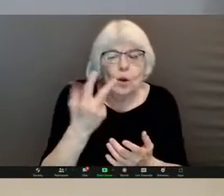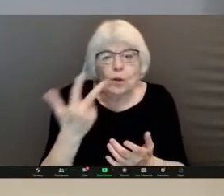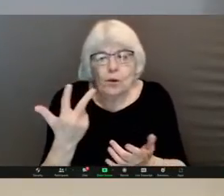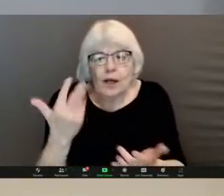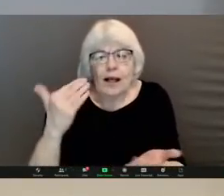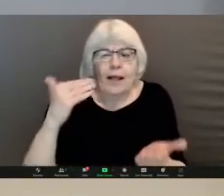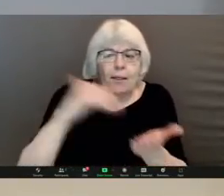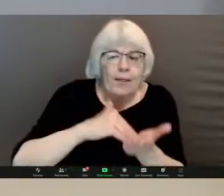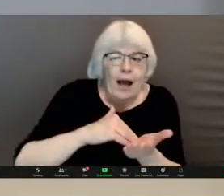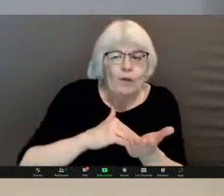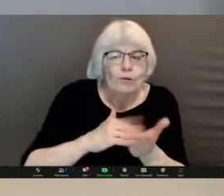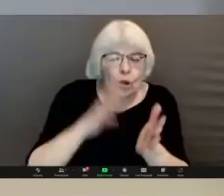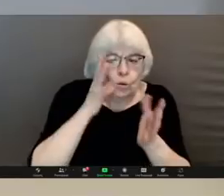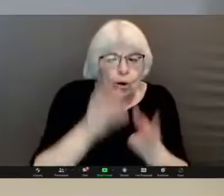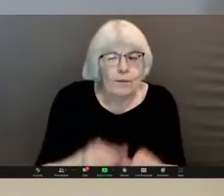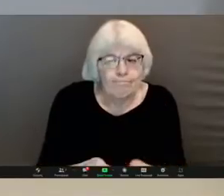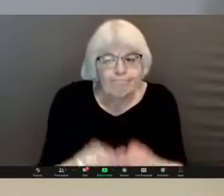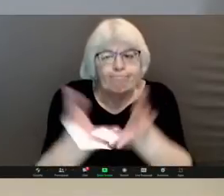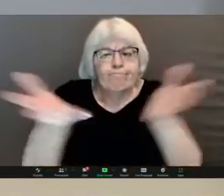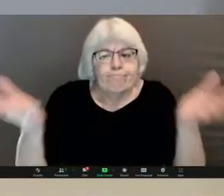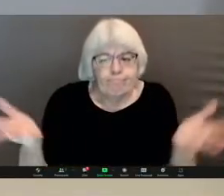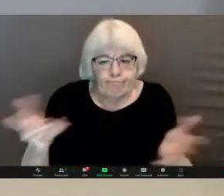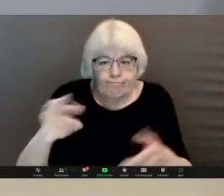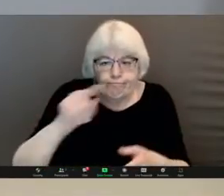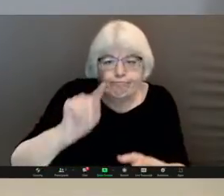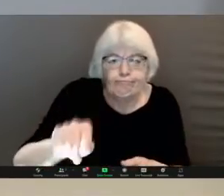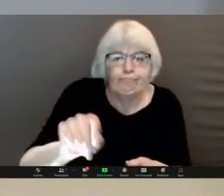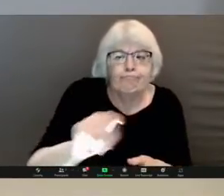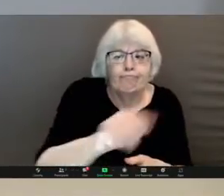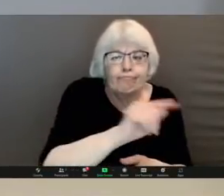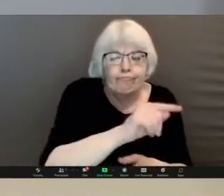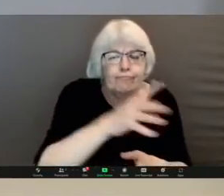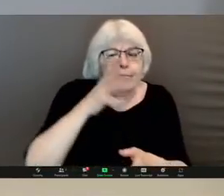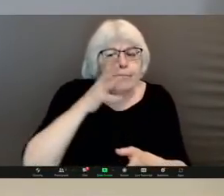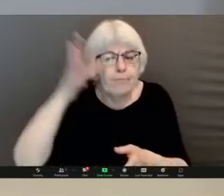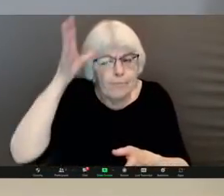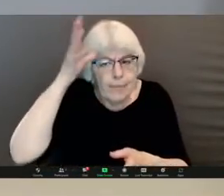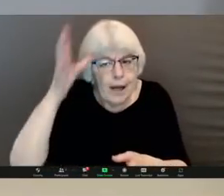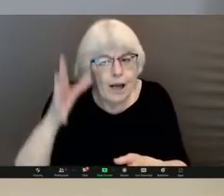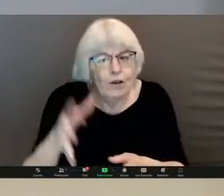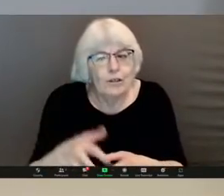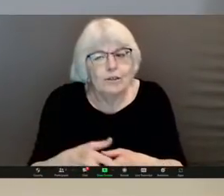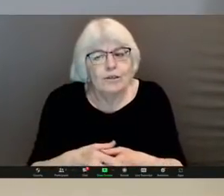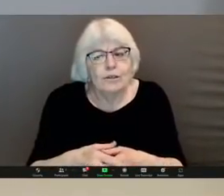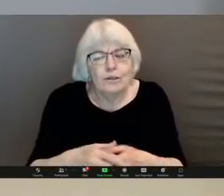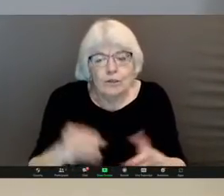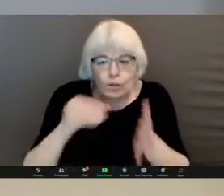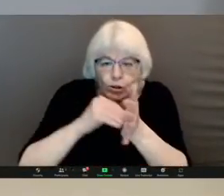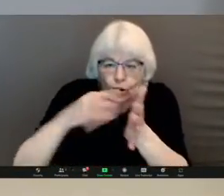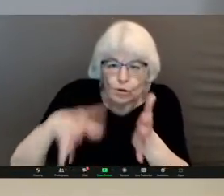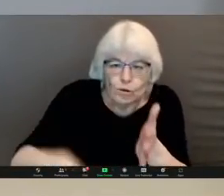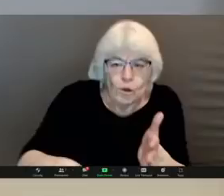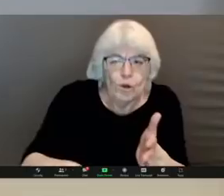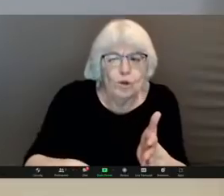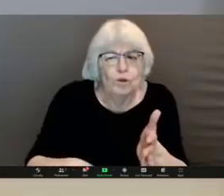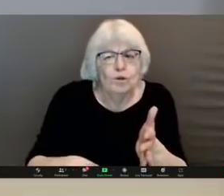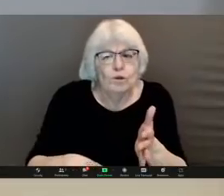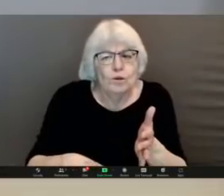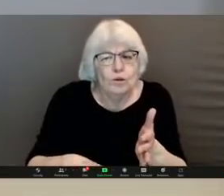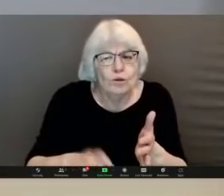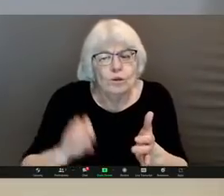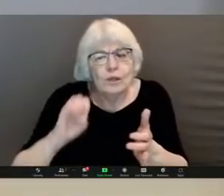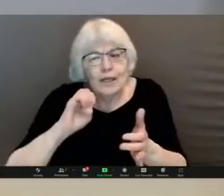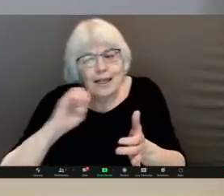students and parents in particularly our eastern western ends of PI, where they may not be as close to